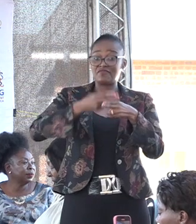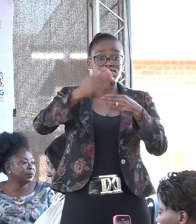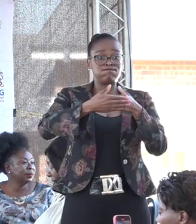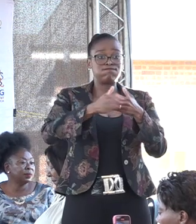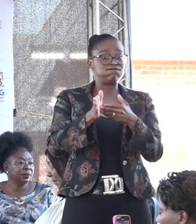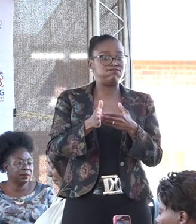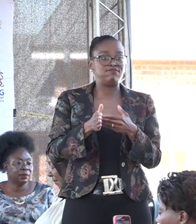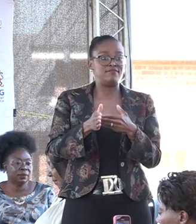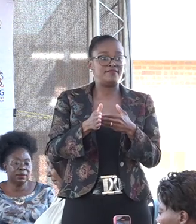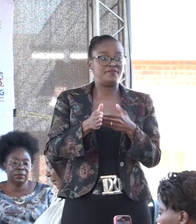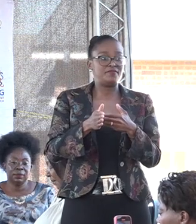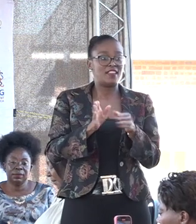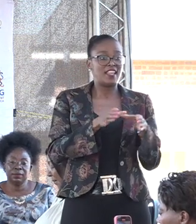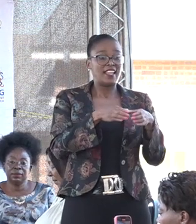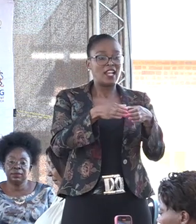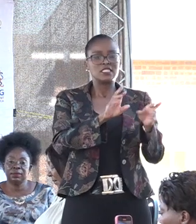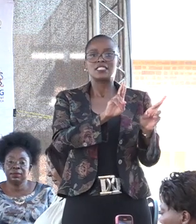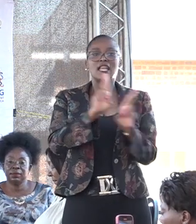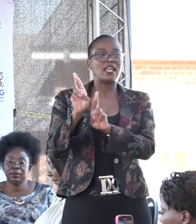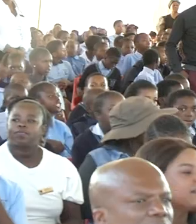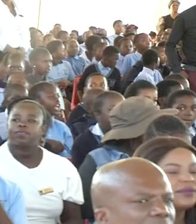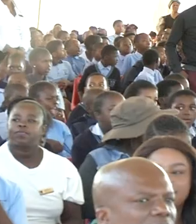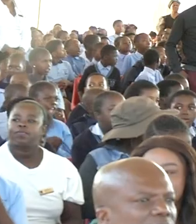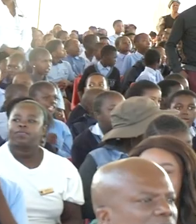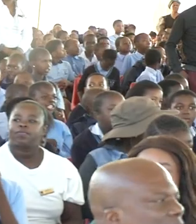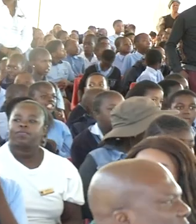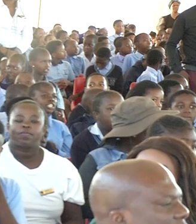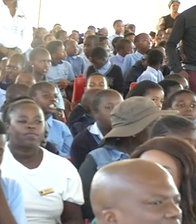avuliwe, amaclass aready.